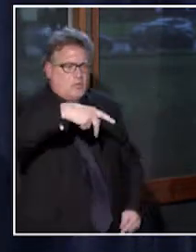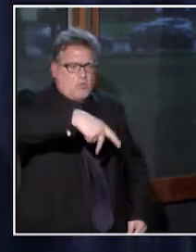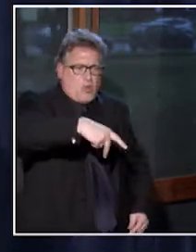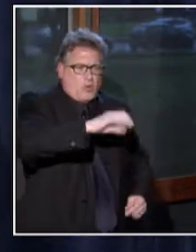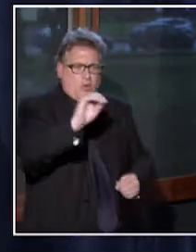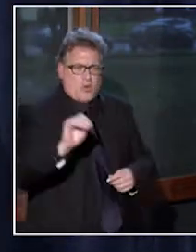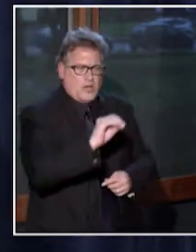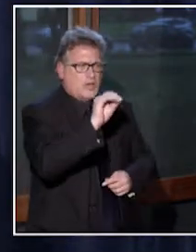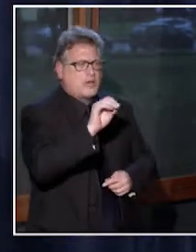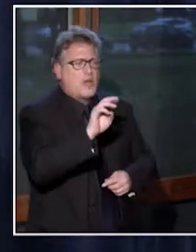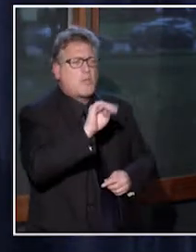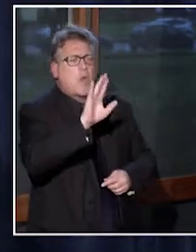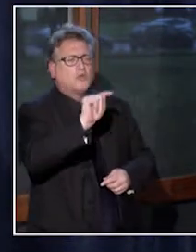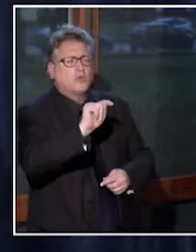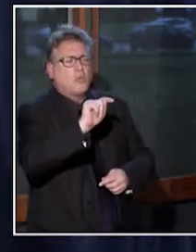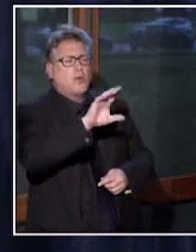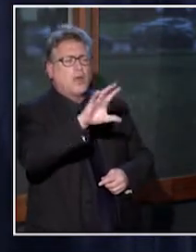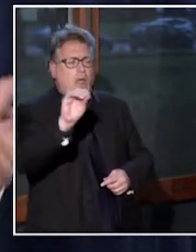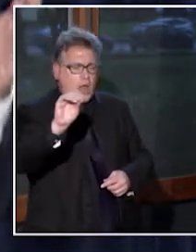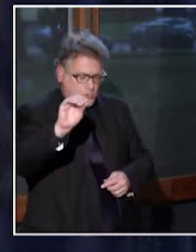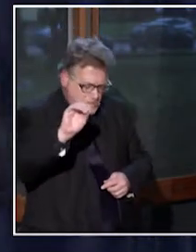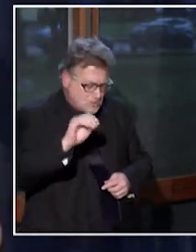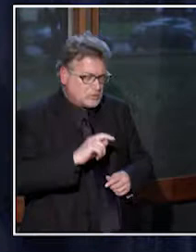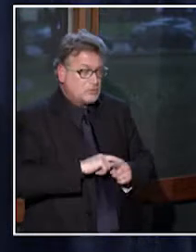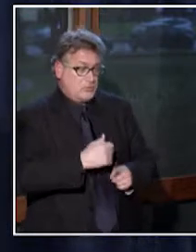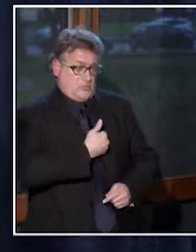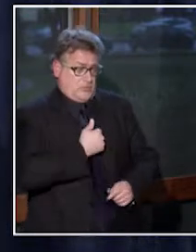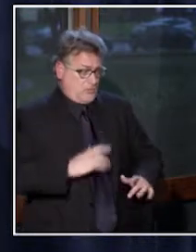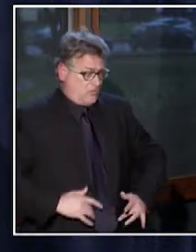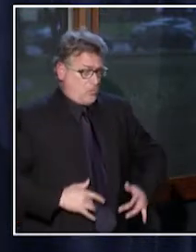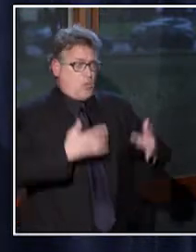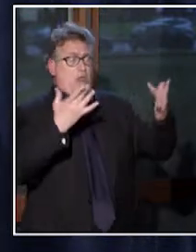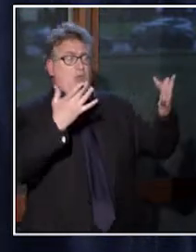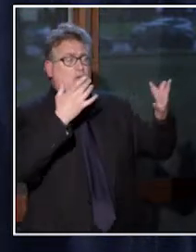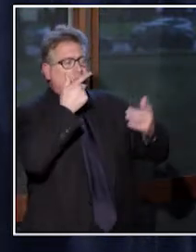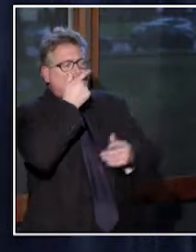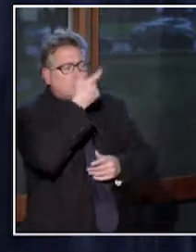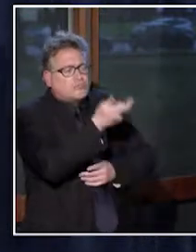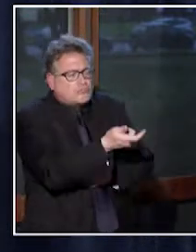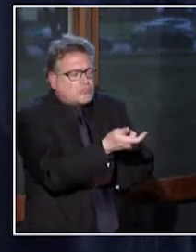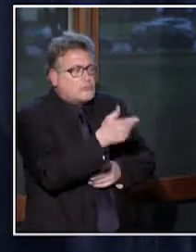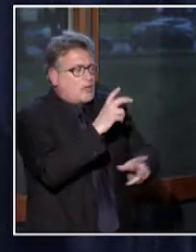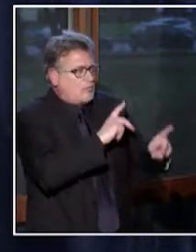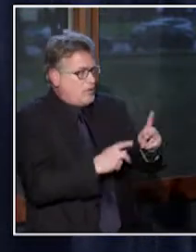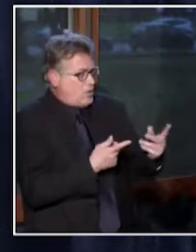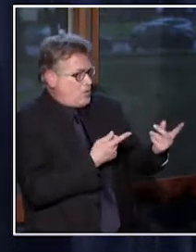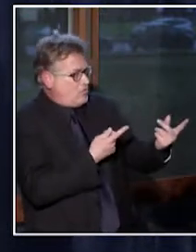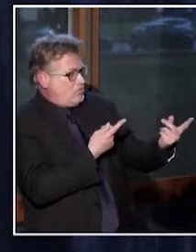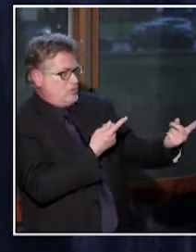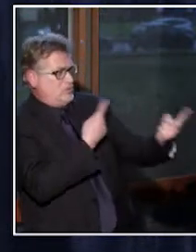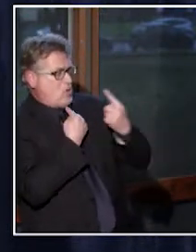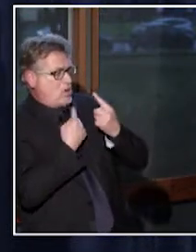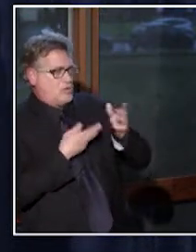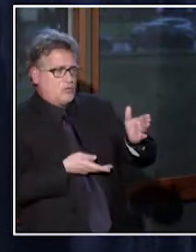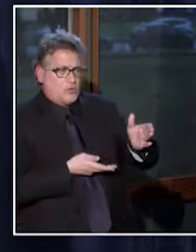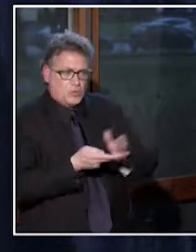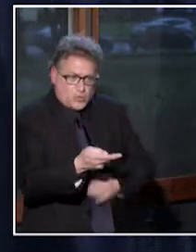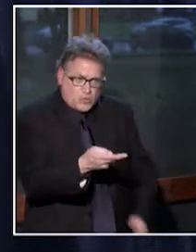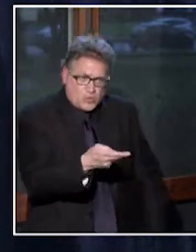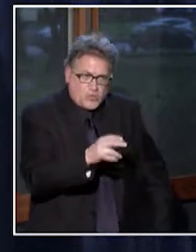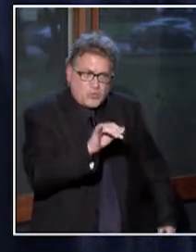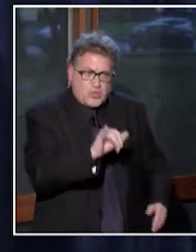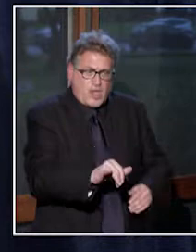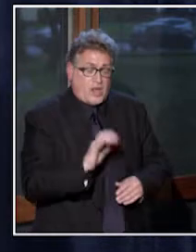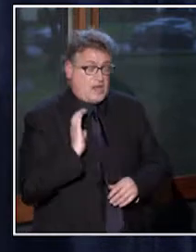County. I was thrilled to watch as people responded to the truth that